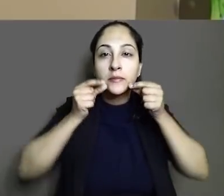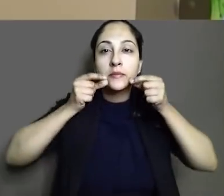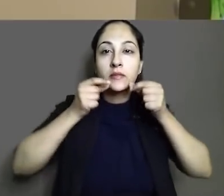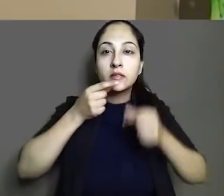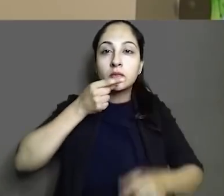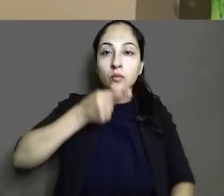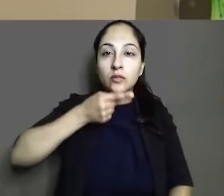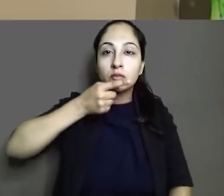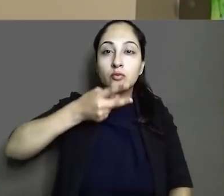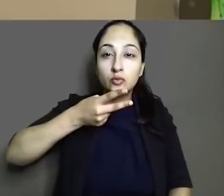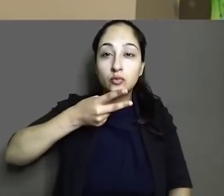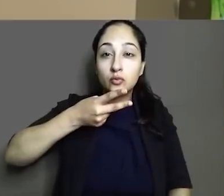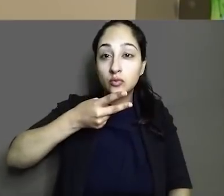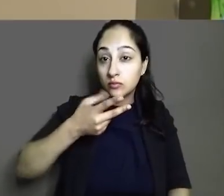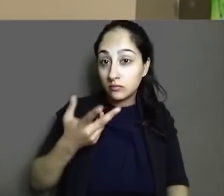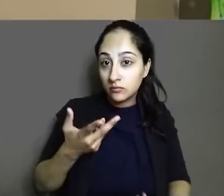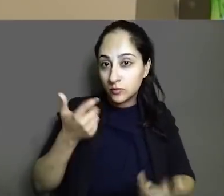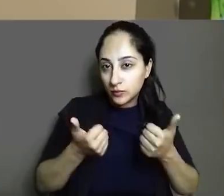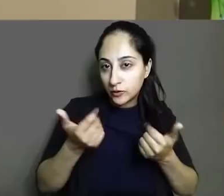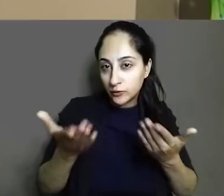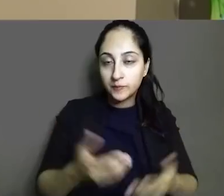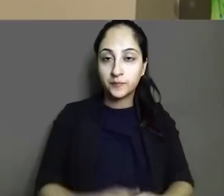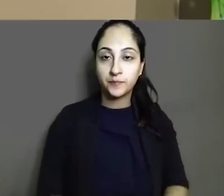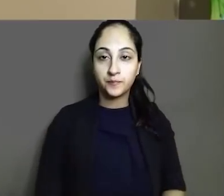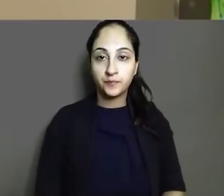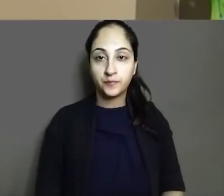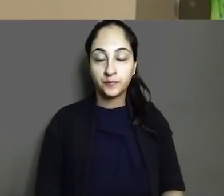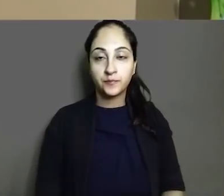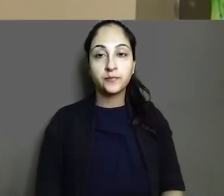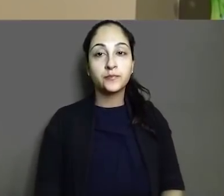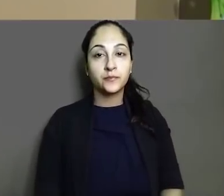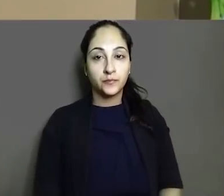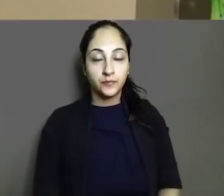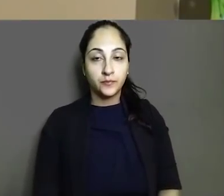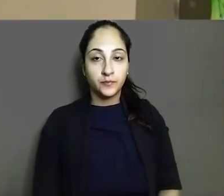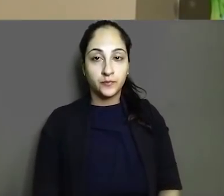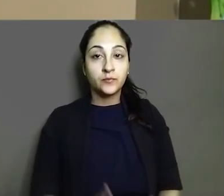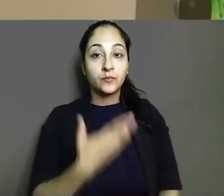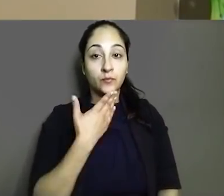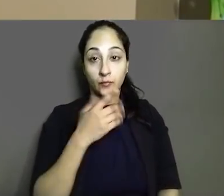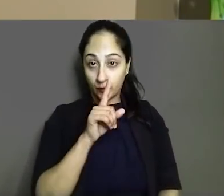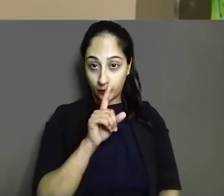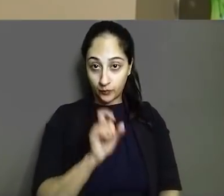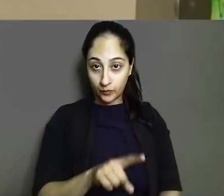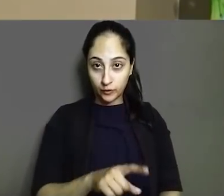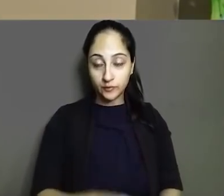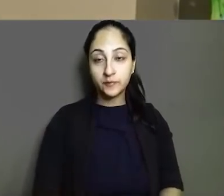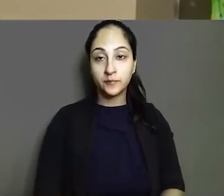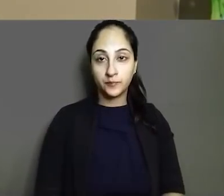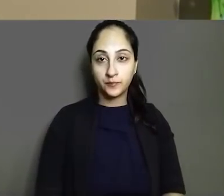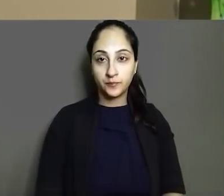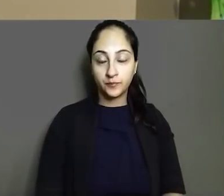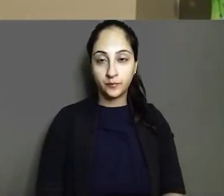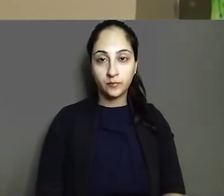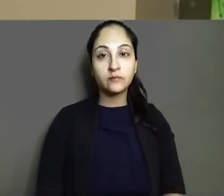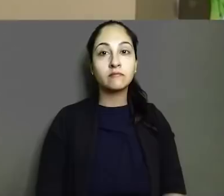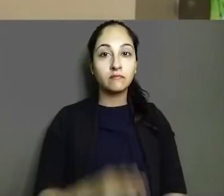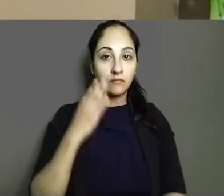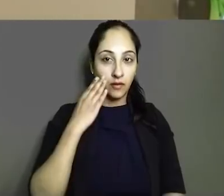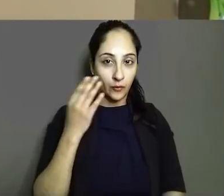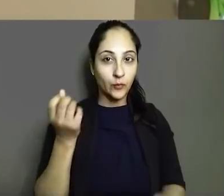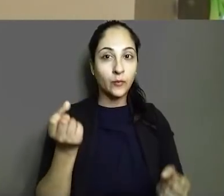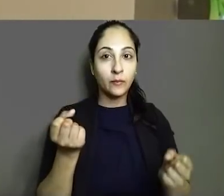now, what we really need to do is to make sure that you're wearing your mask properly. That's the most important thing rather than worrying about wearing